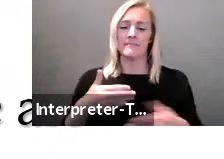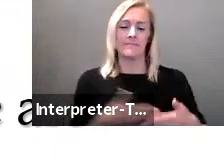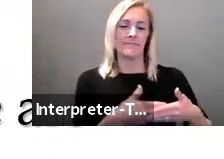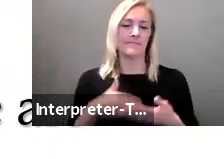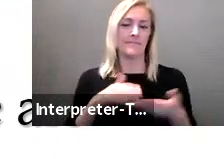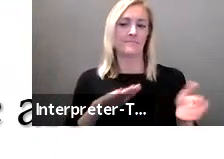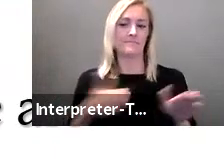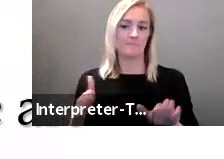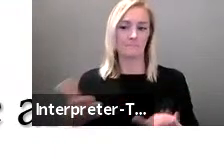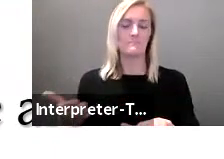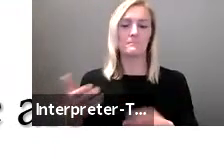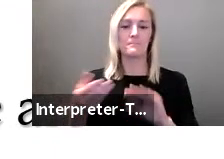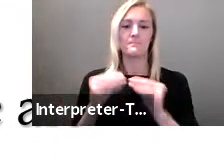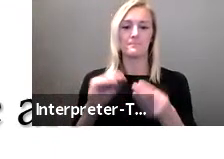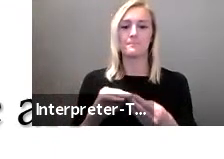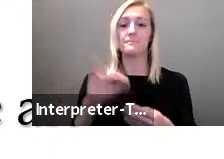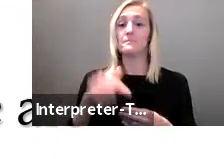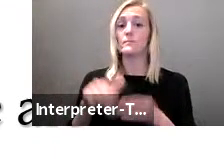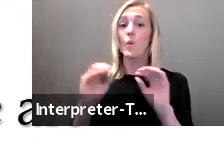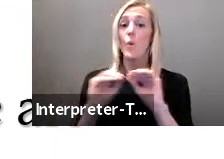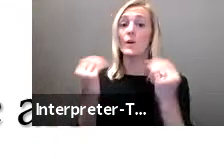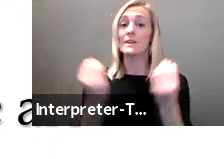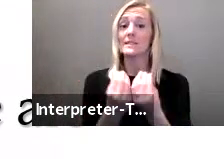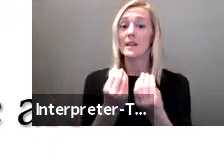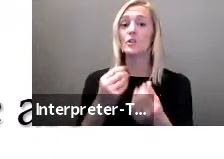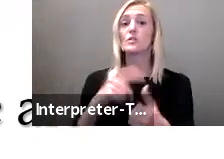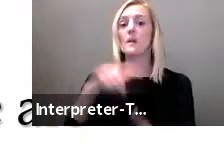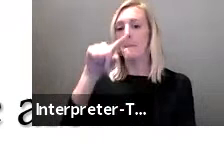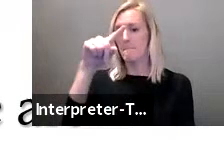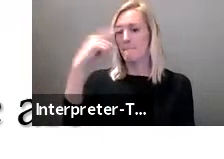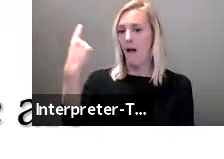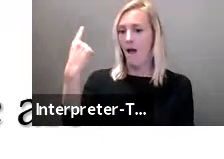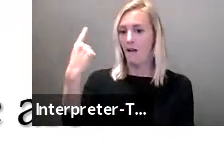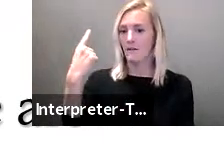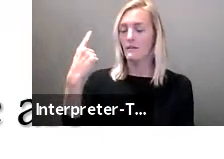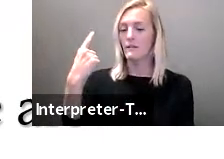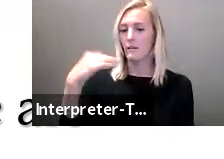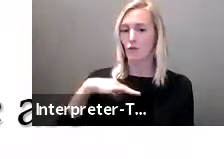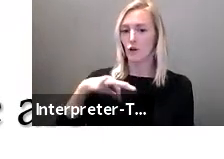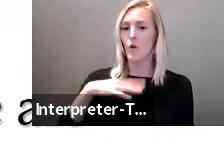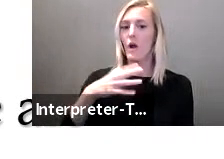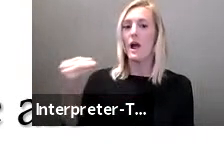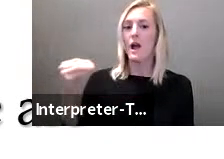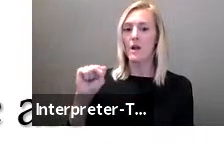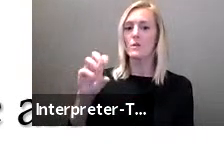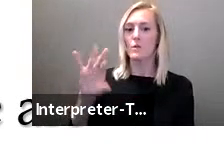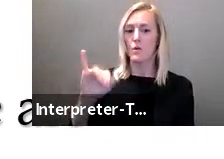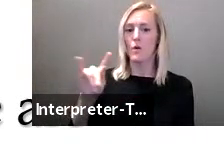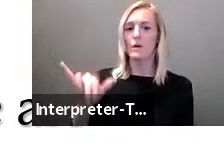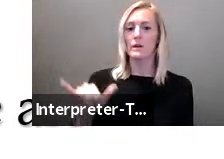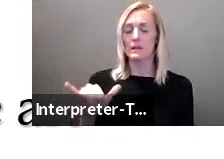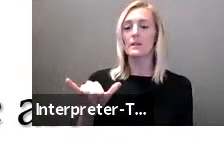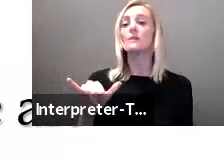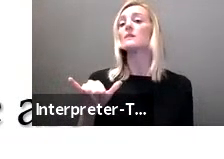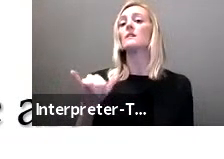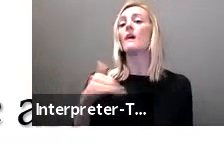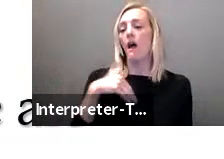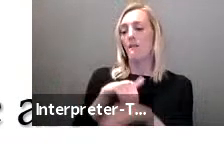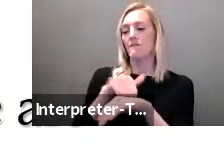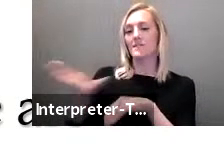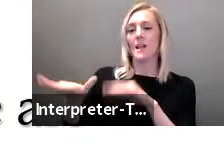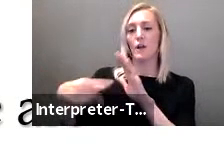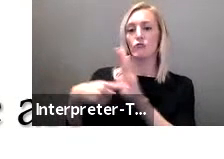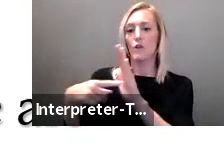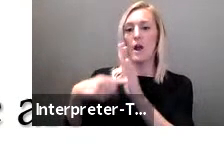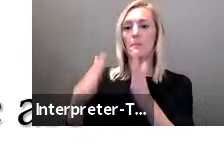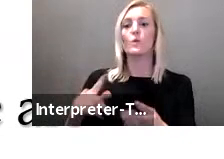And so these organizations are Black fraternities and sororities who send a representative to a monthly meeting and also